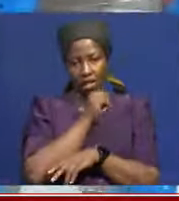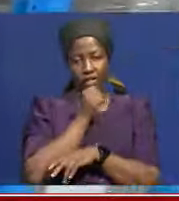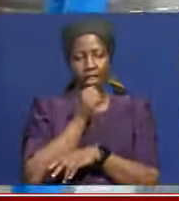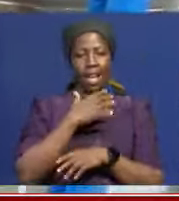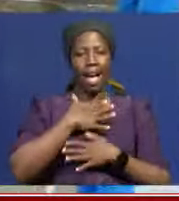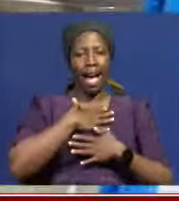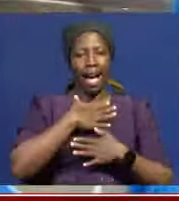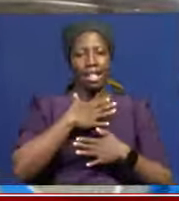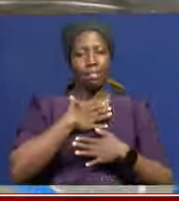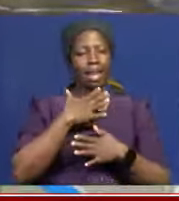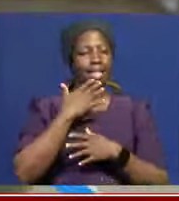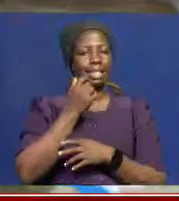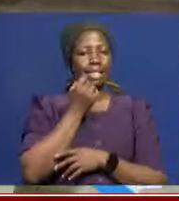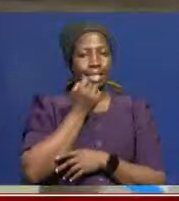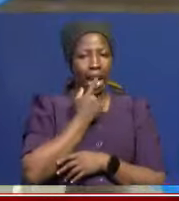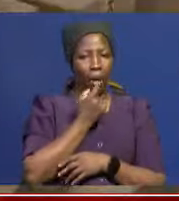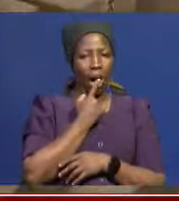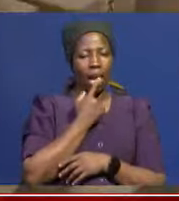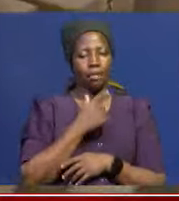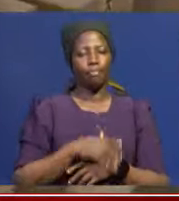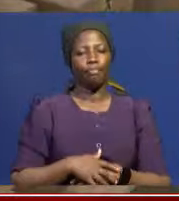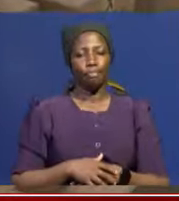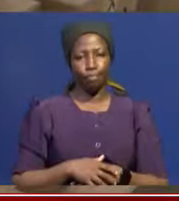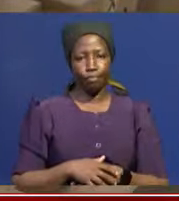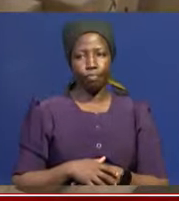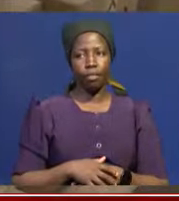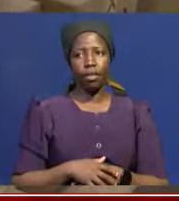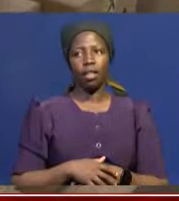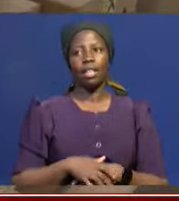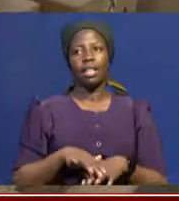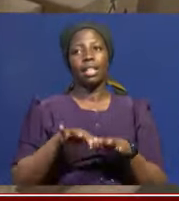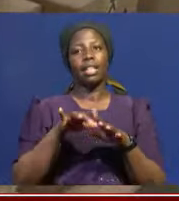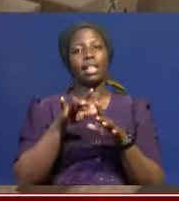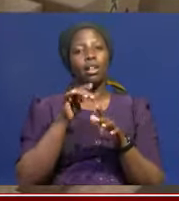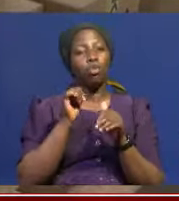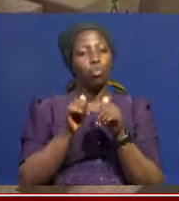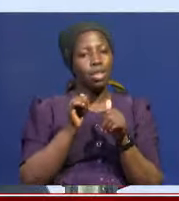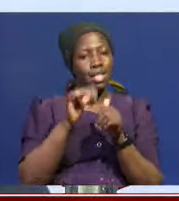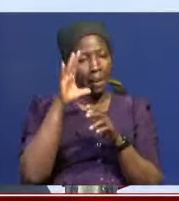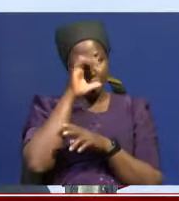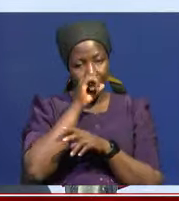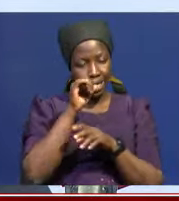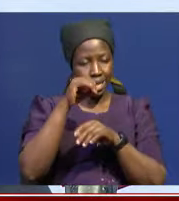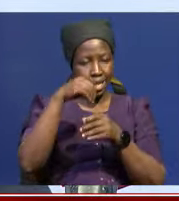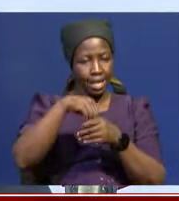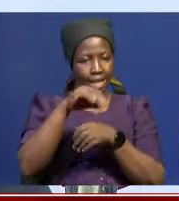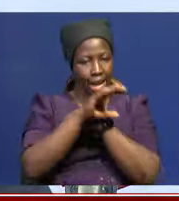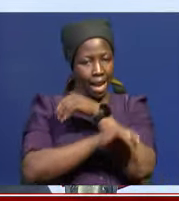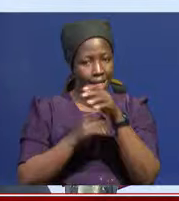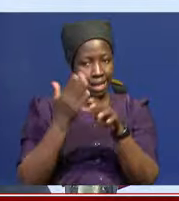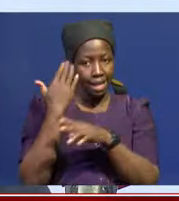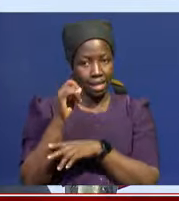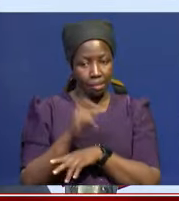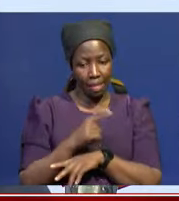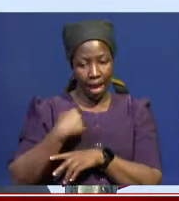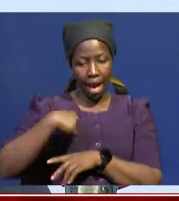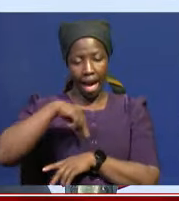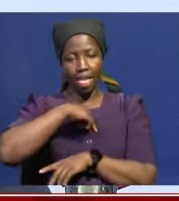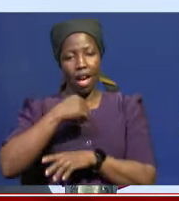drugs, including the Ventolin inhaler experienced in the country last month. We have been able to resolve that.